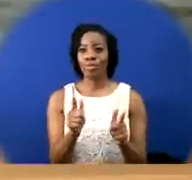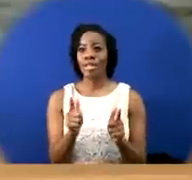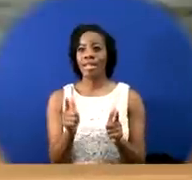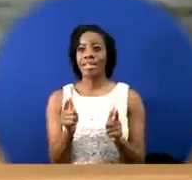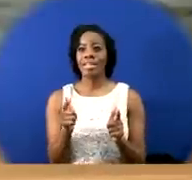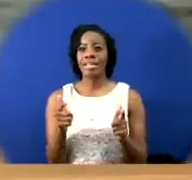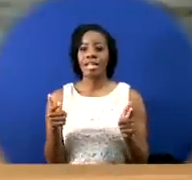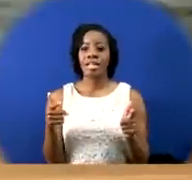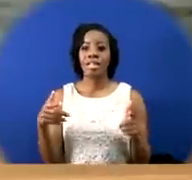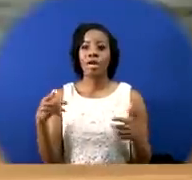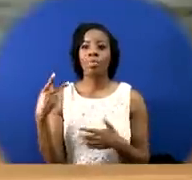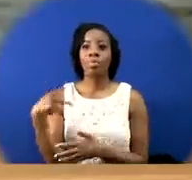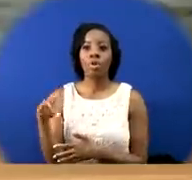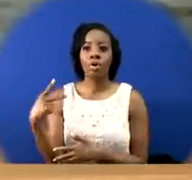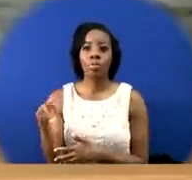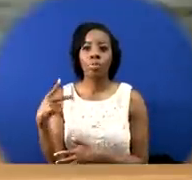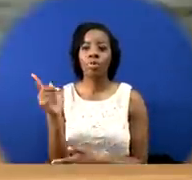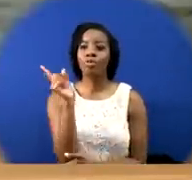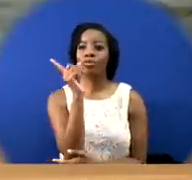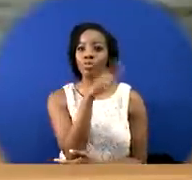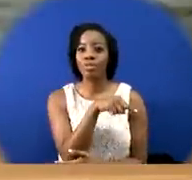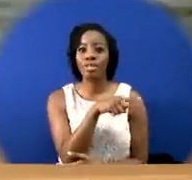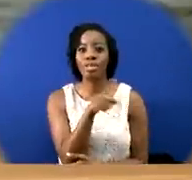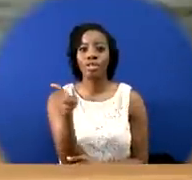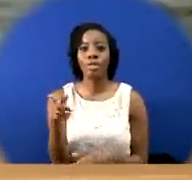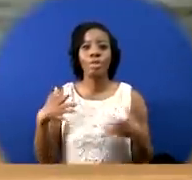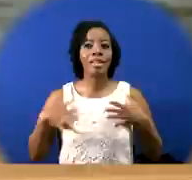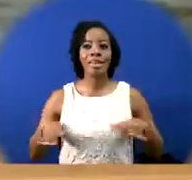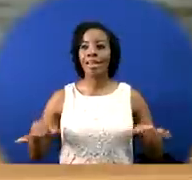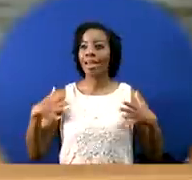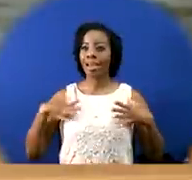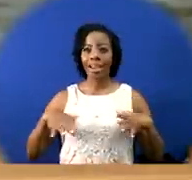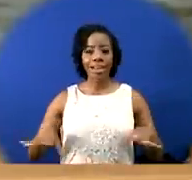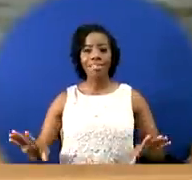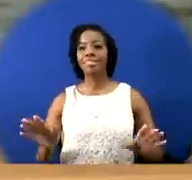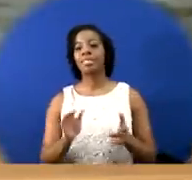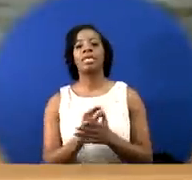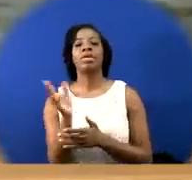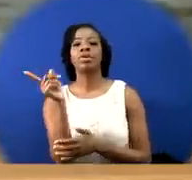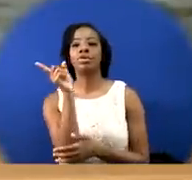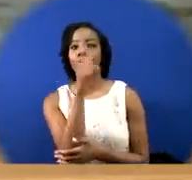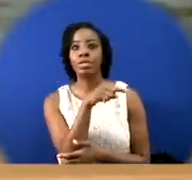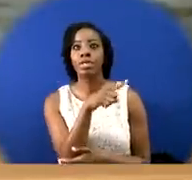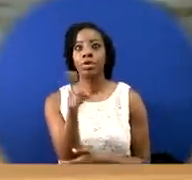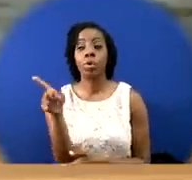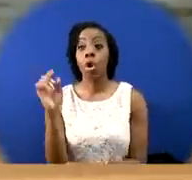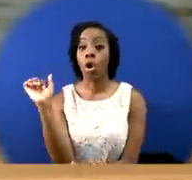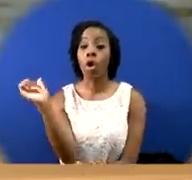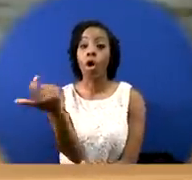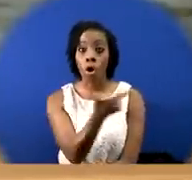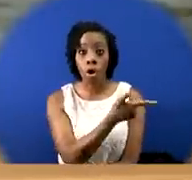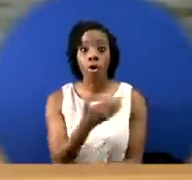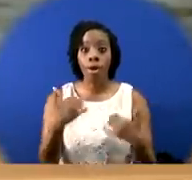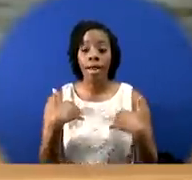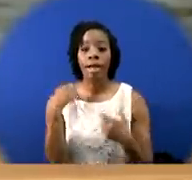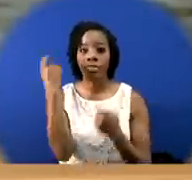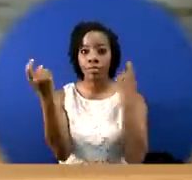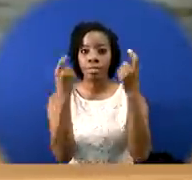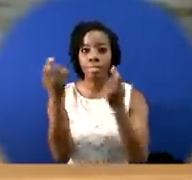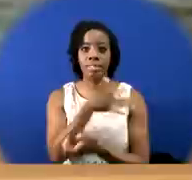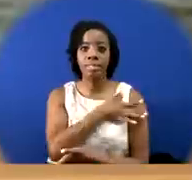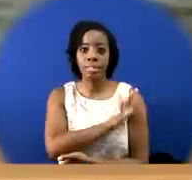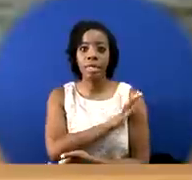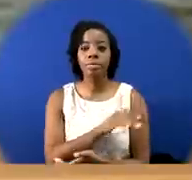purple in this church fool you. Don't let the uniform of these church leaders fool you. Everybody got a sin stain on them,